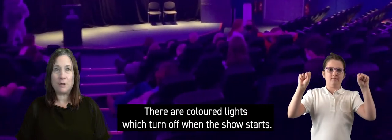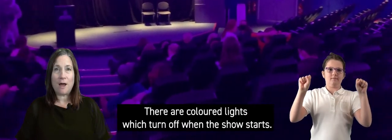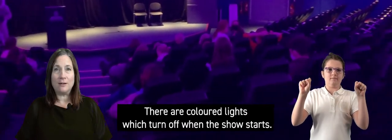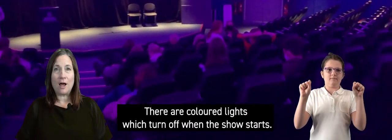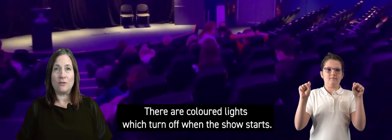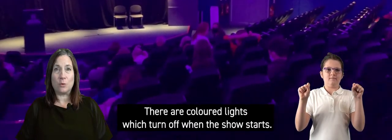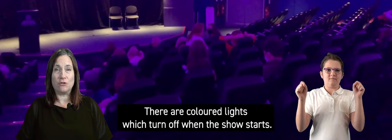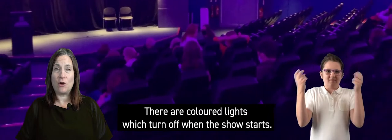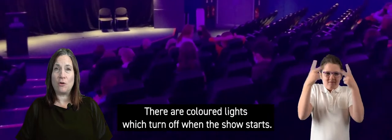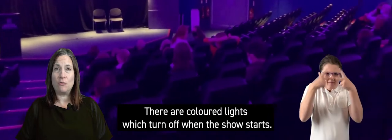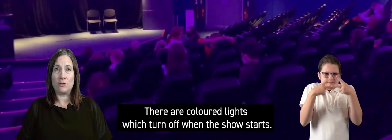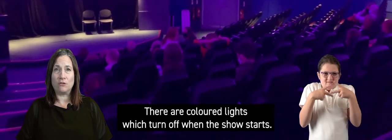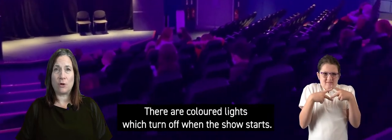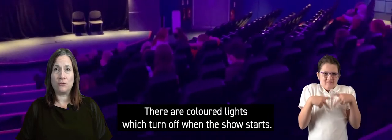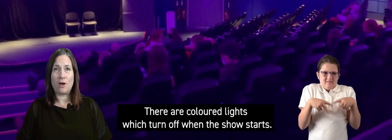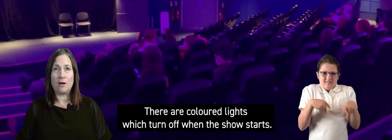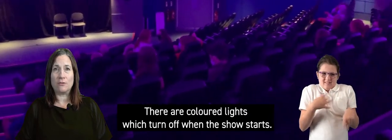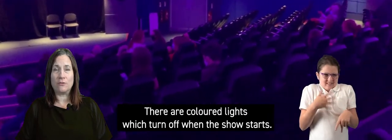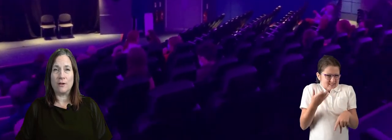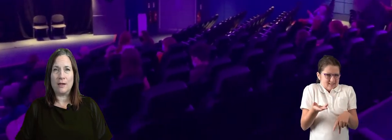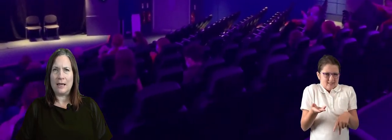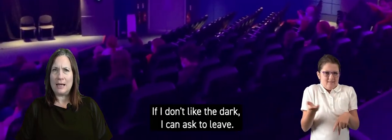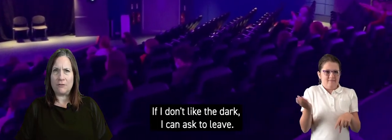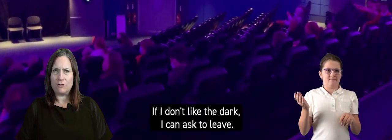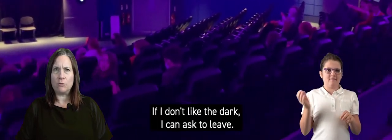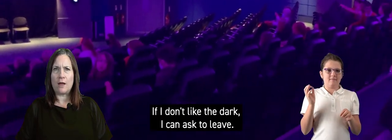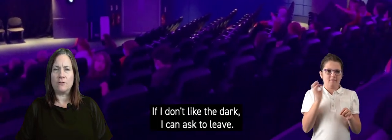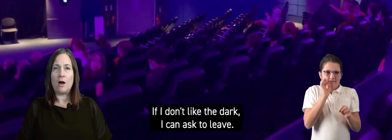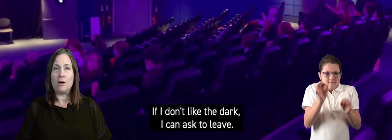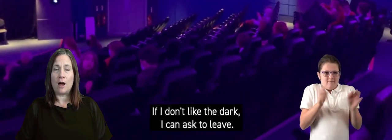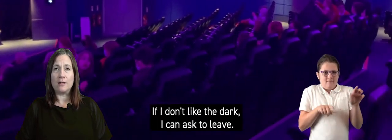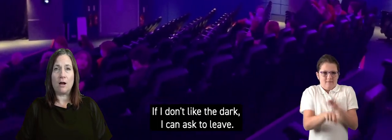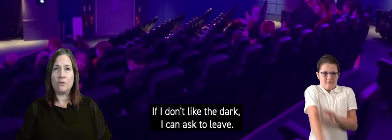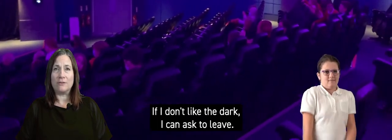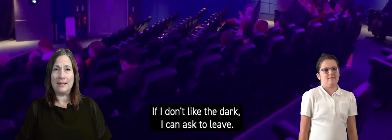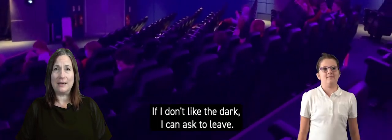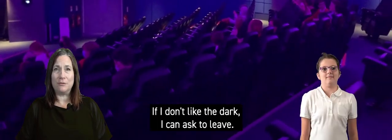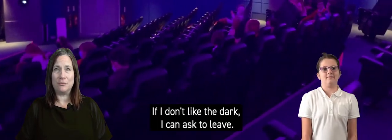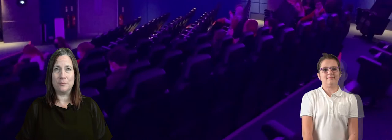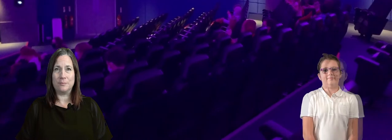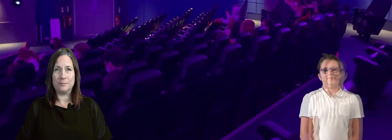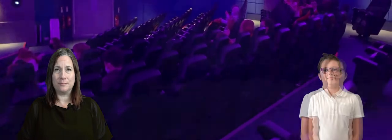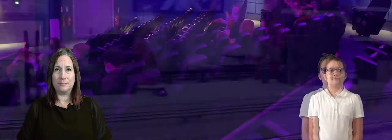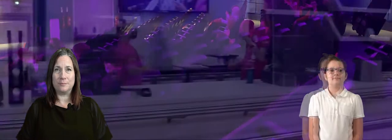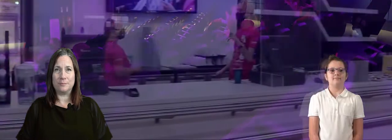There are coloured lights which turn off when the show starts. If I don't like the dark I can ask to leave.